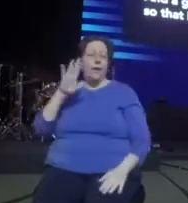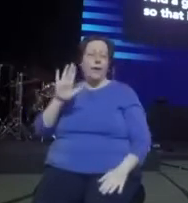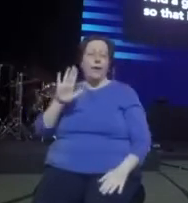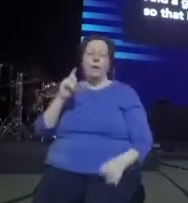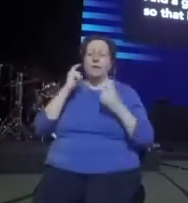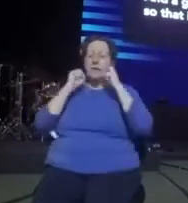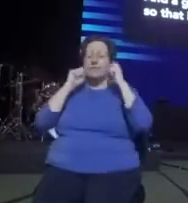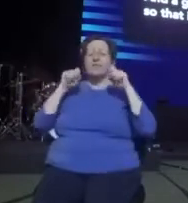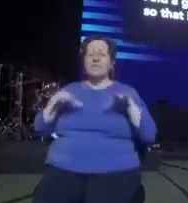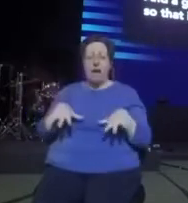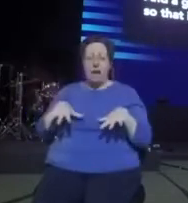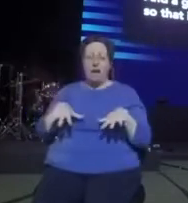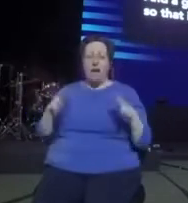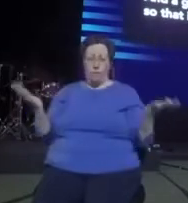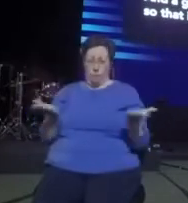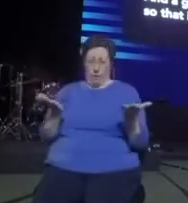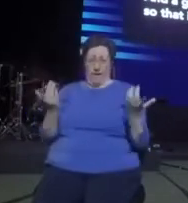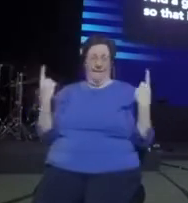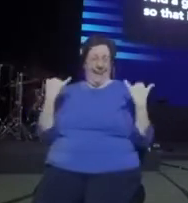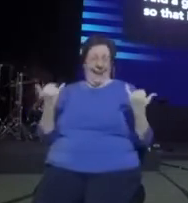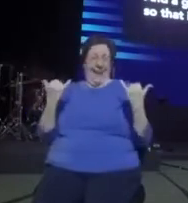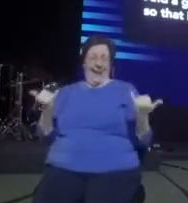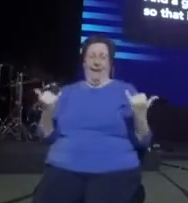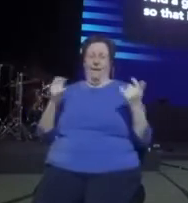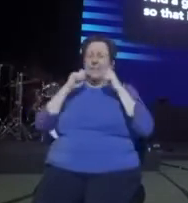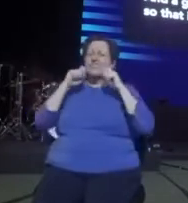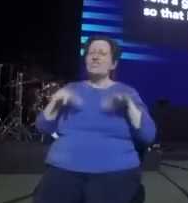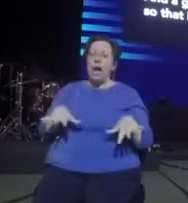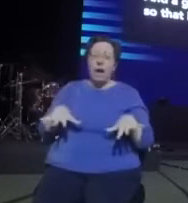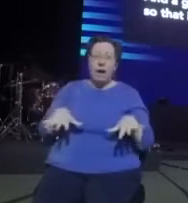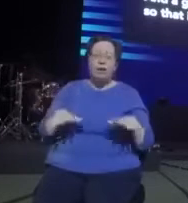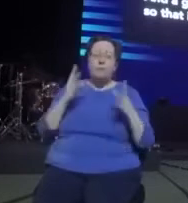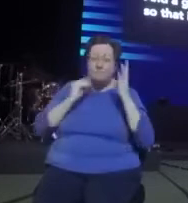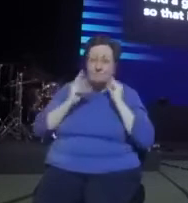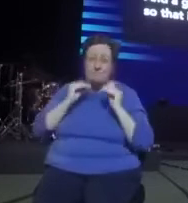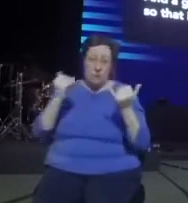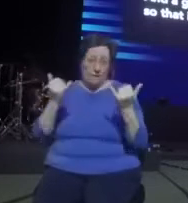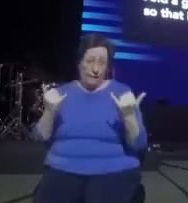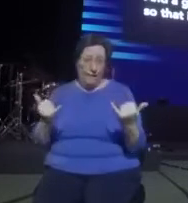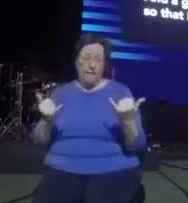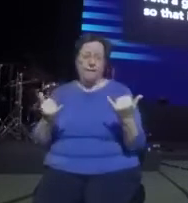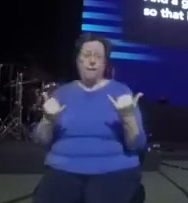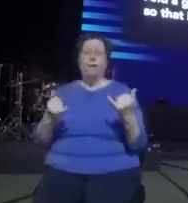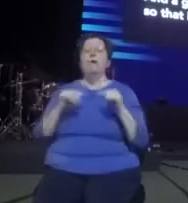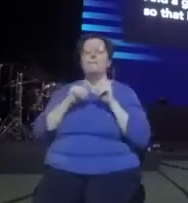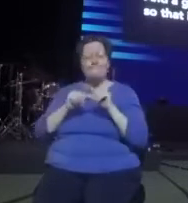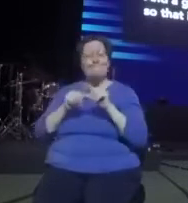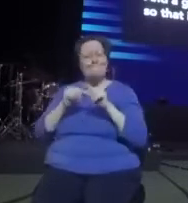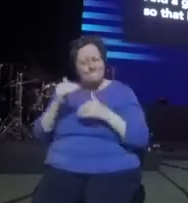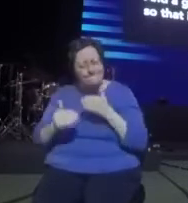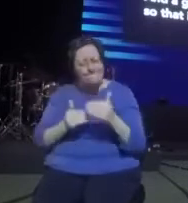greatest shocks. It's like what's happening right now. It's a shock. But then you think, well, we stuck in there